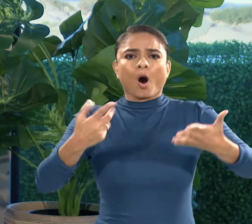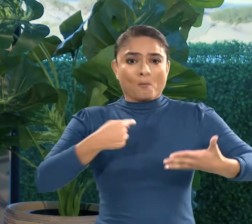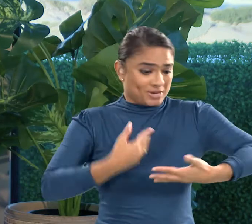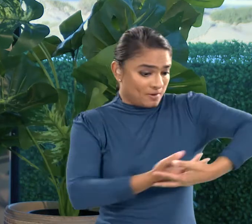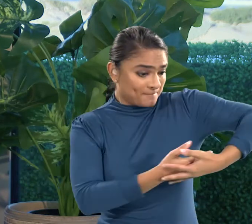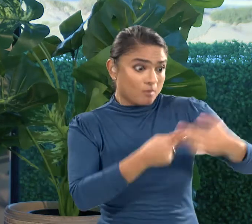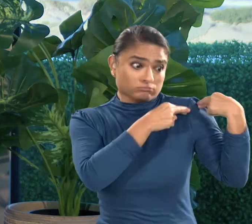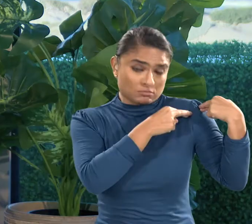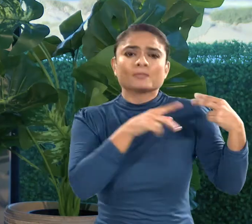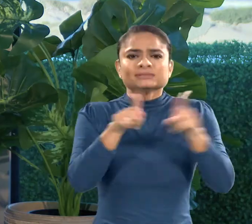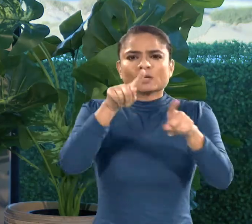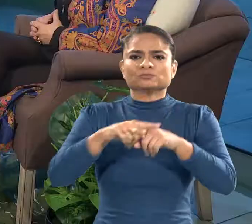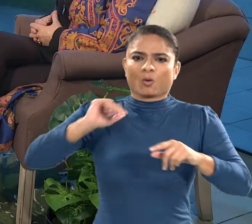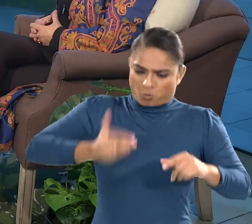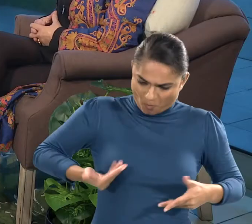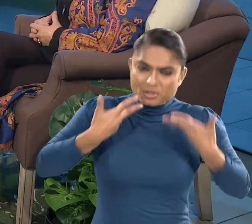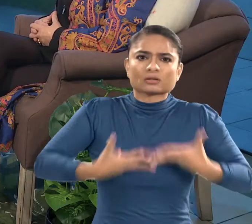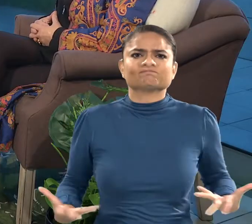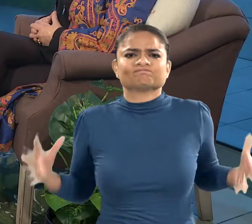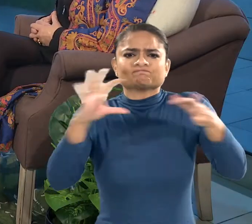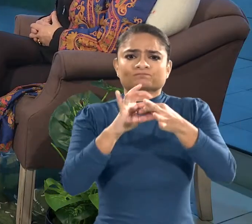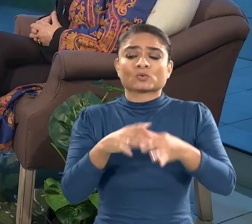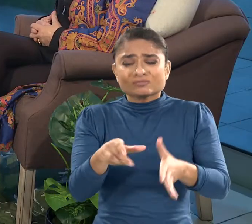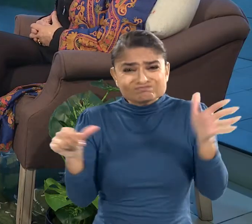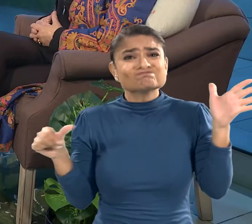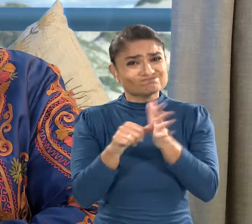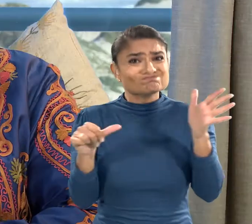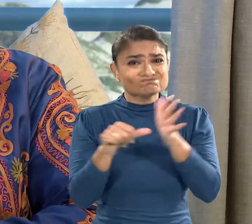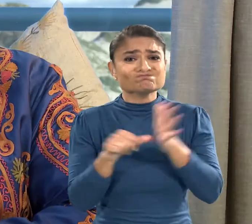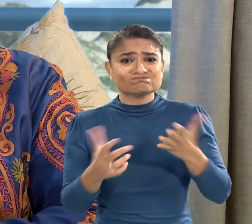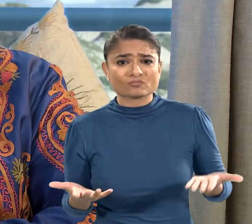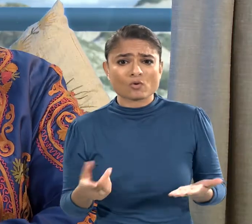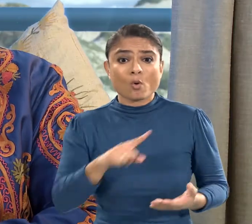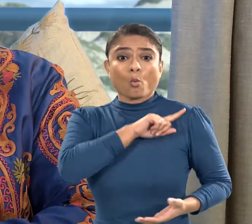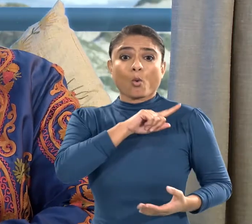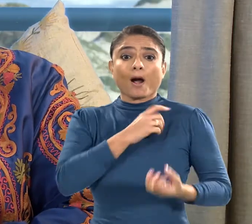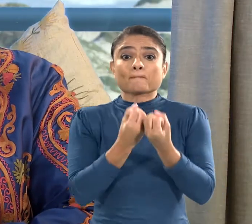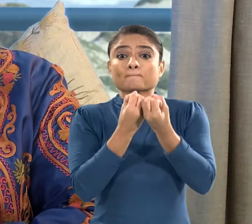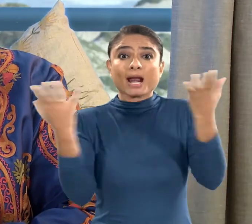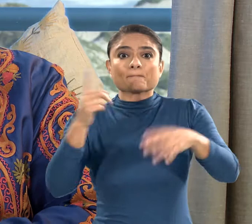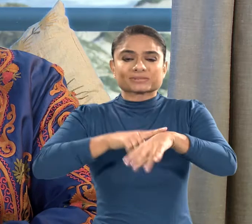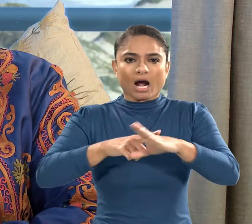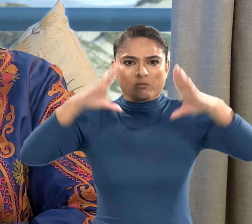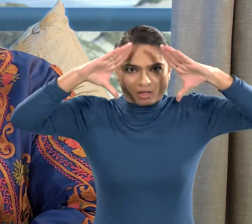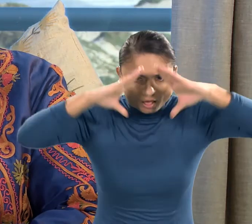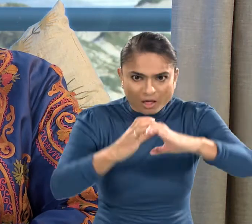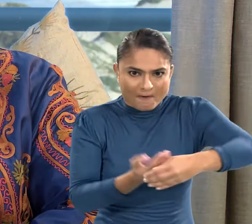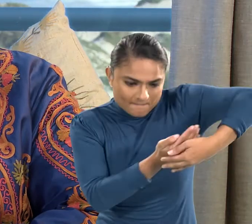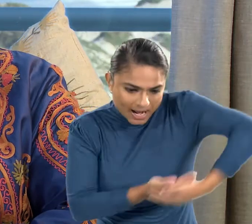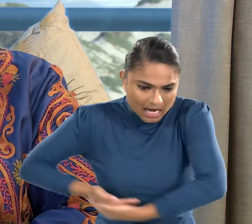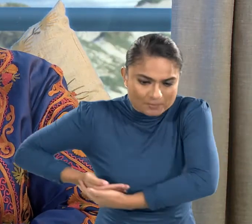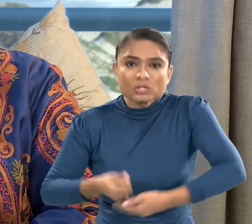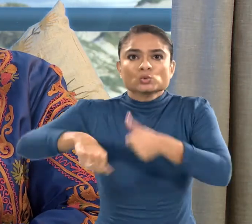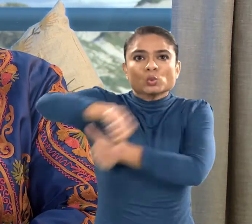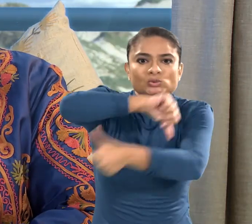to revive her womanhood? Very important question, because those are the people who spend all their time making